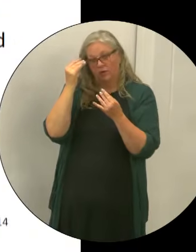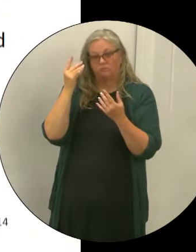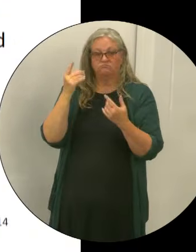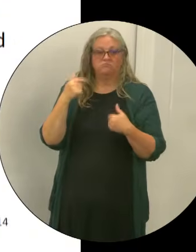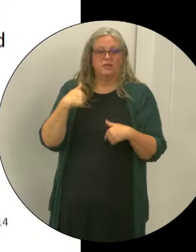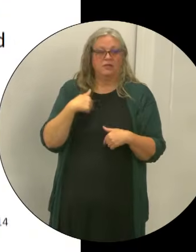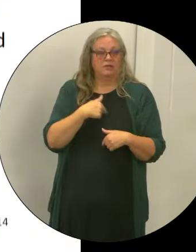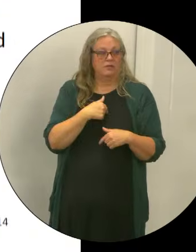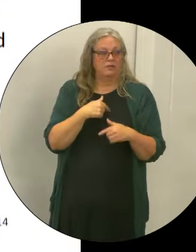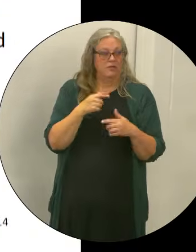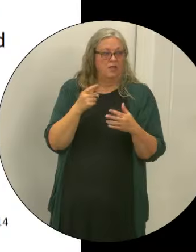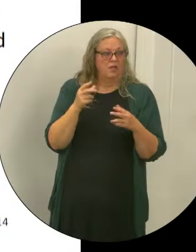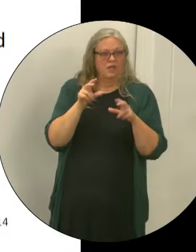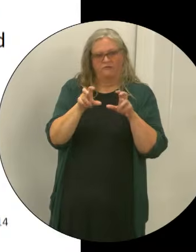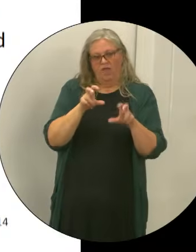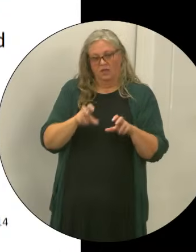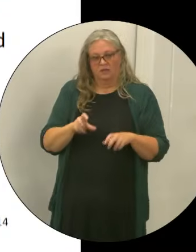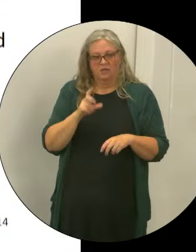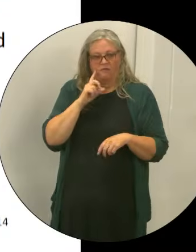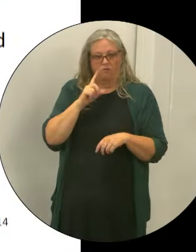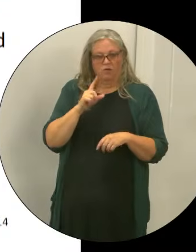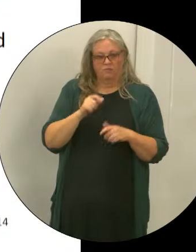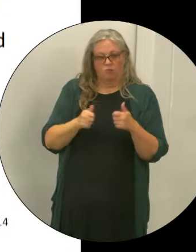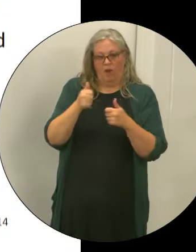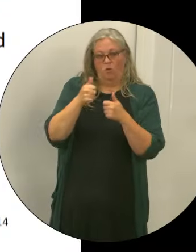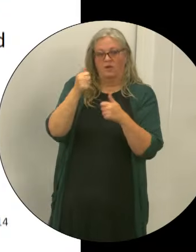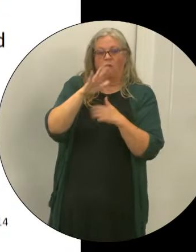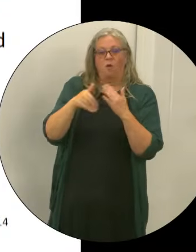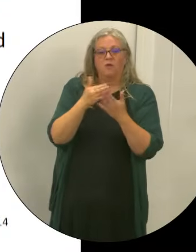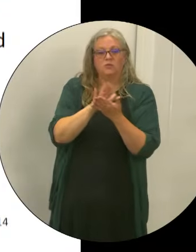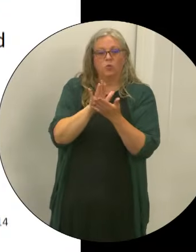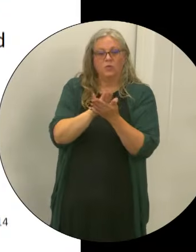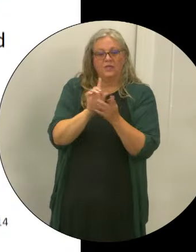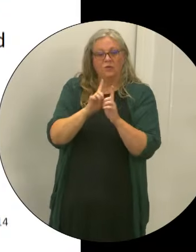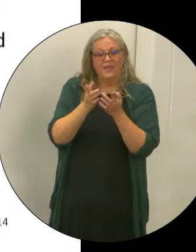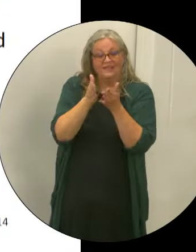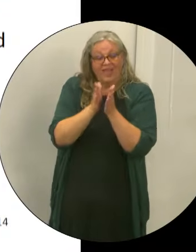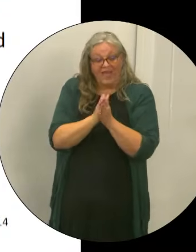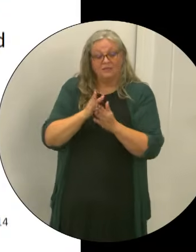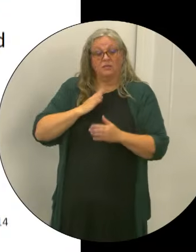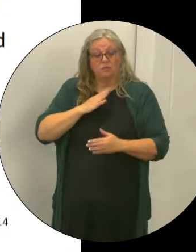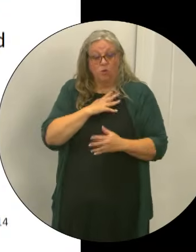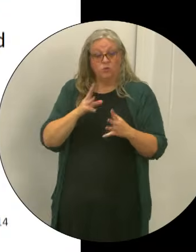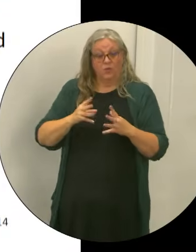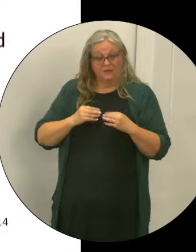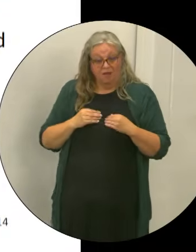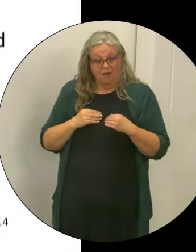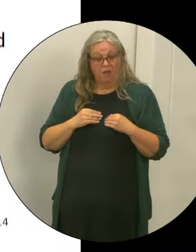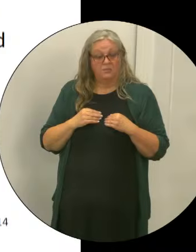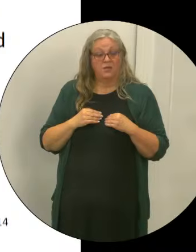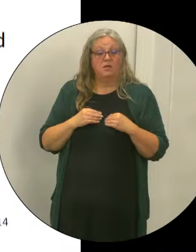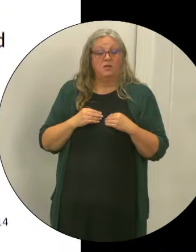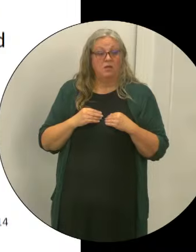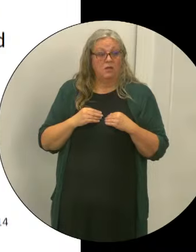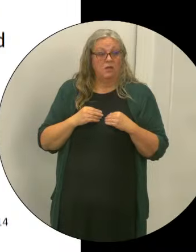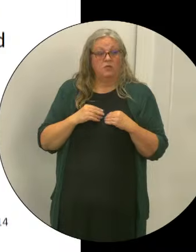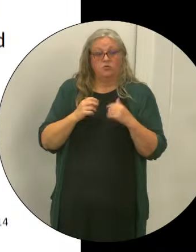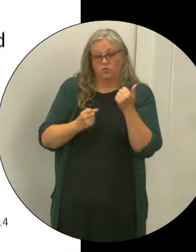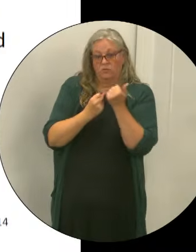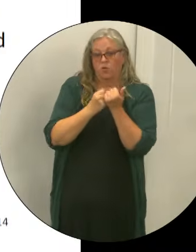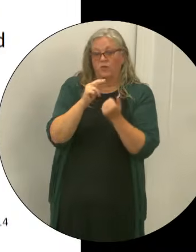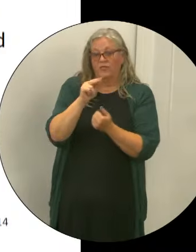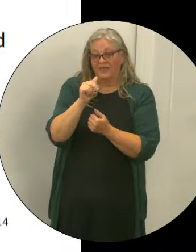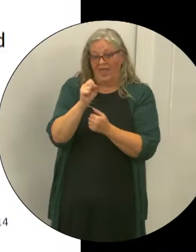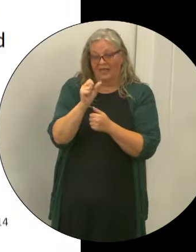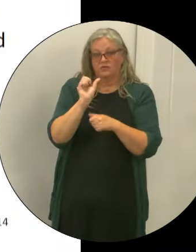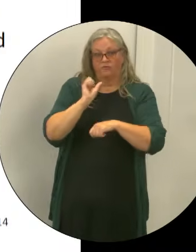education priorities. Every school district in the state is asking the boards to adopt a resolution to support the NAS framework.